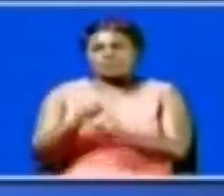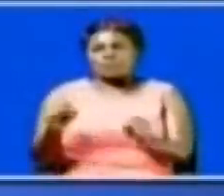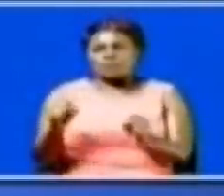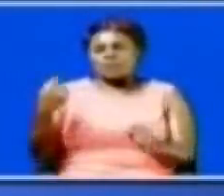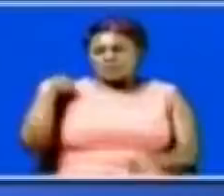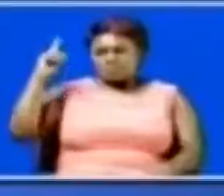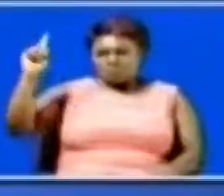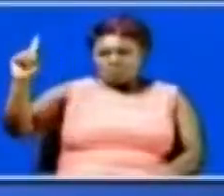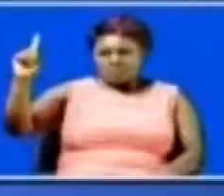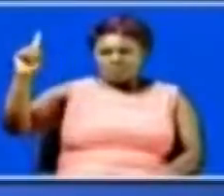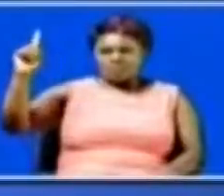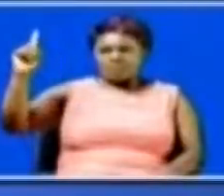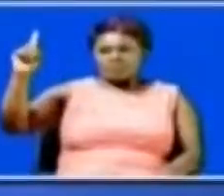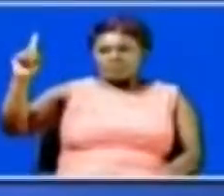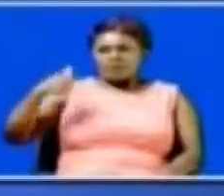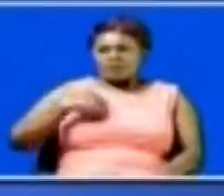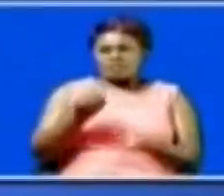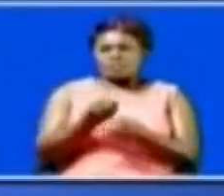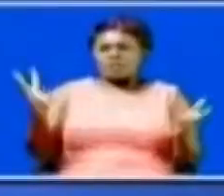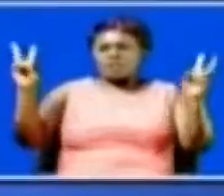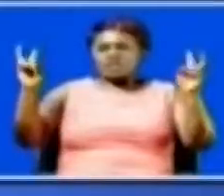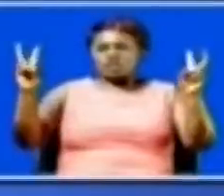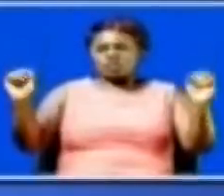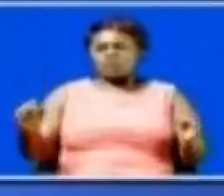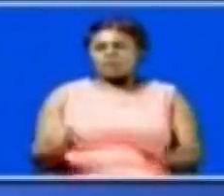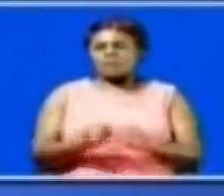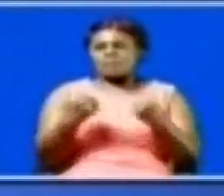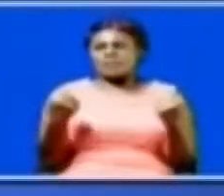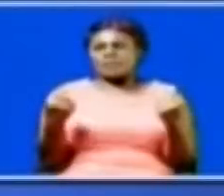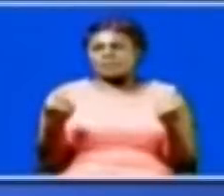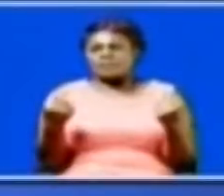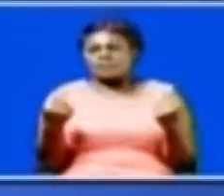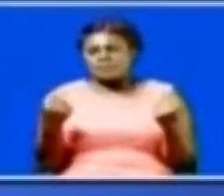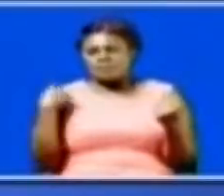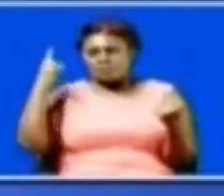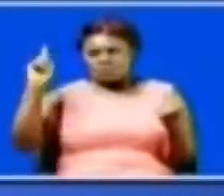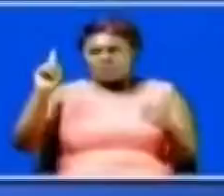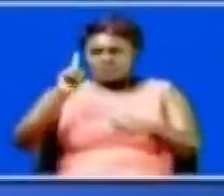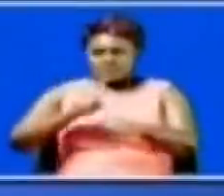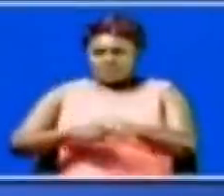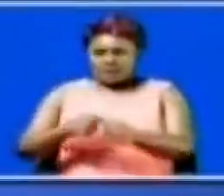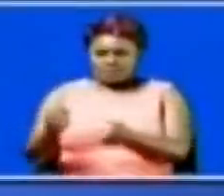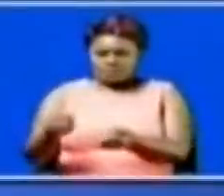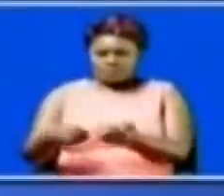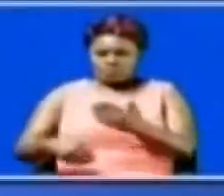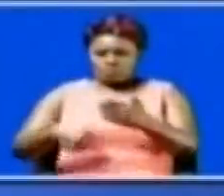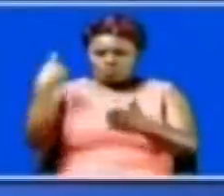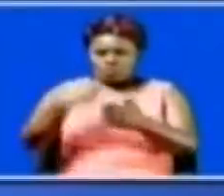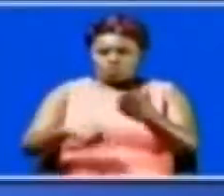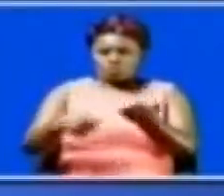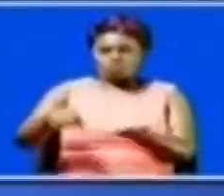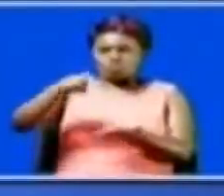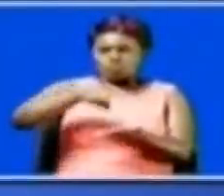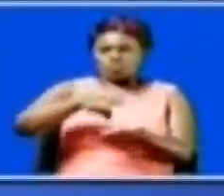one, there are several things which are going to happen. One, once you raise the price,